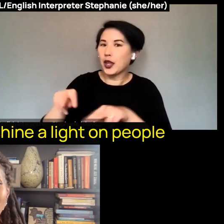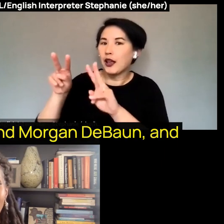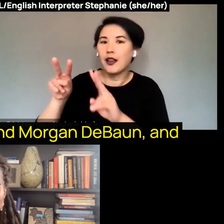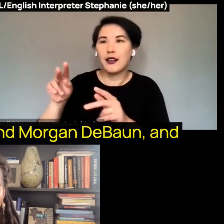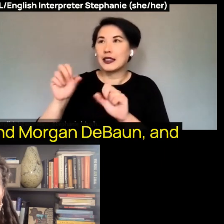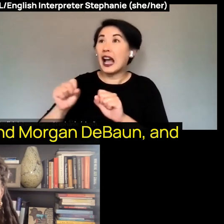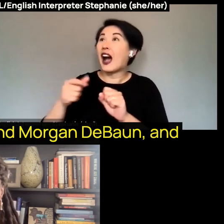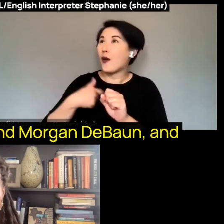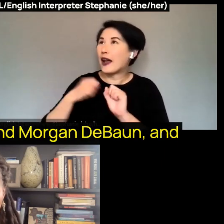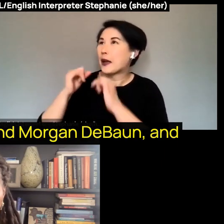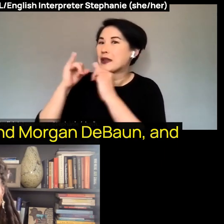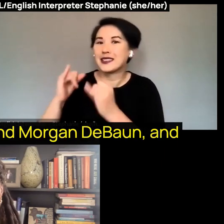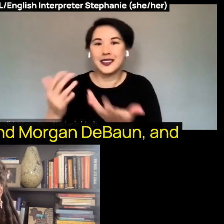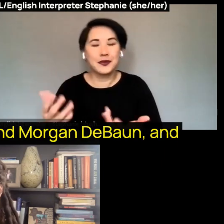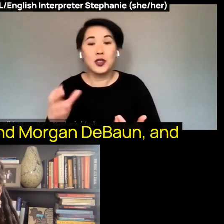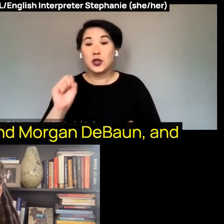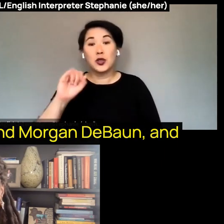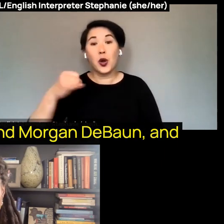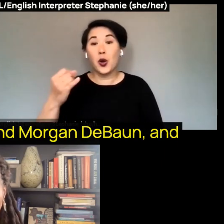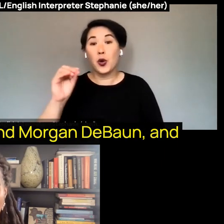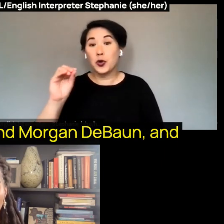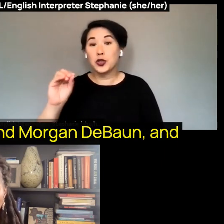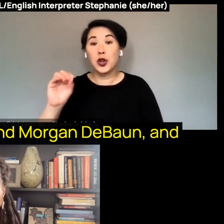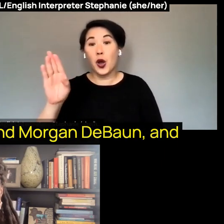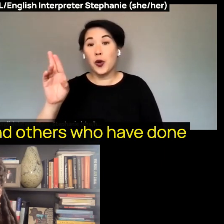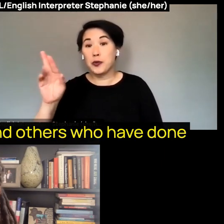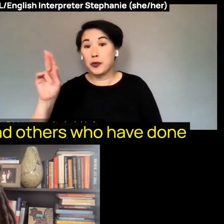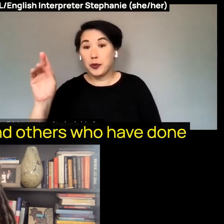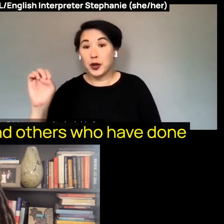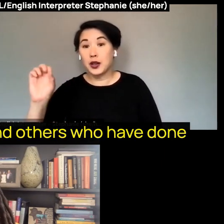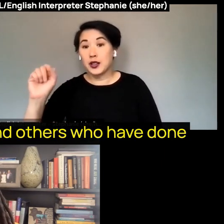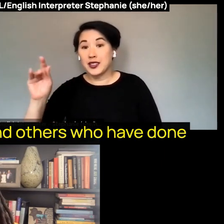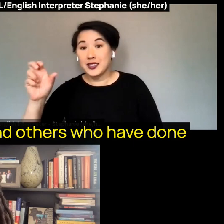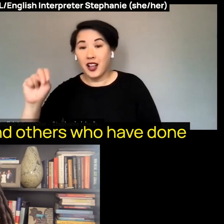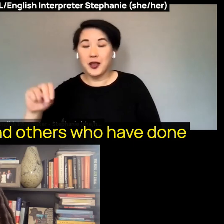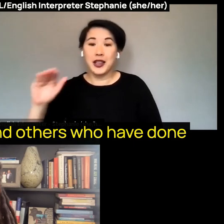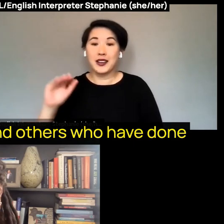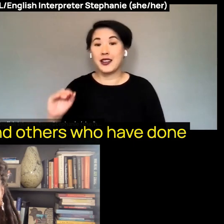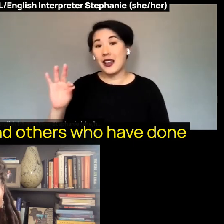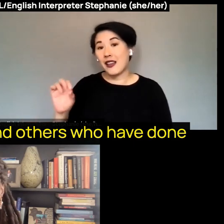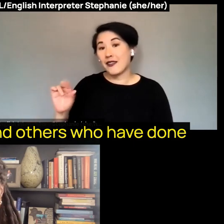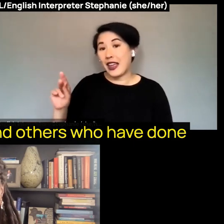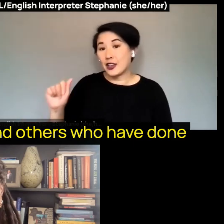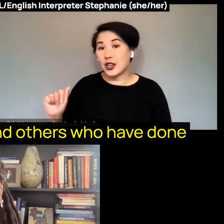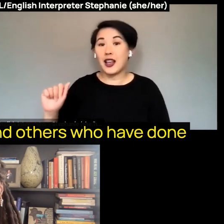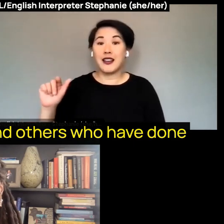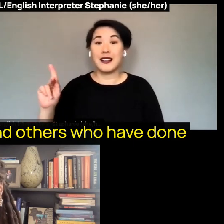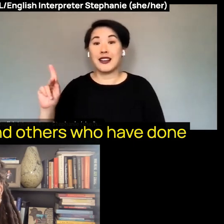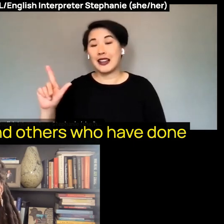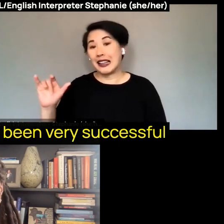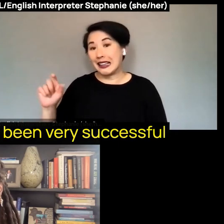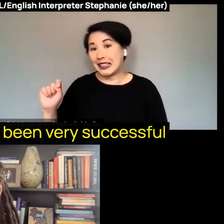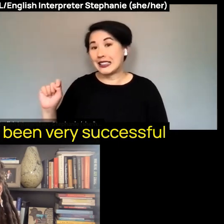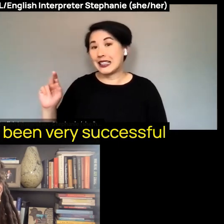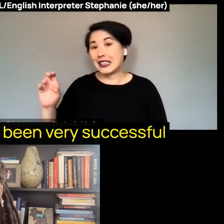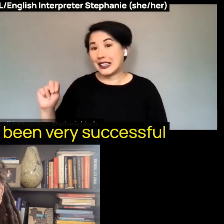light on people like Jewel Burke Solomon and Morgan DeBron and Phaedra Lampkin Ellis and others who have